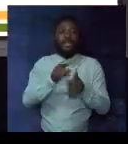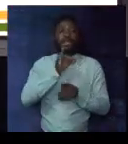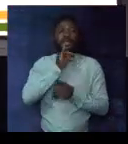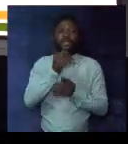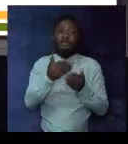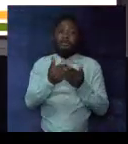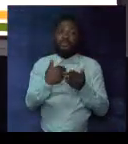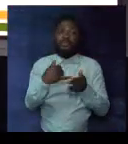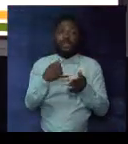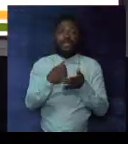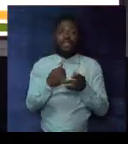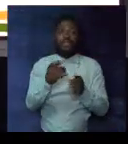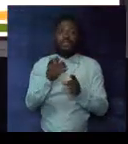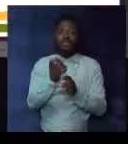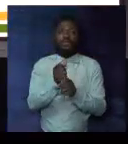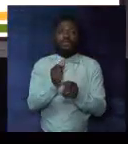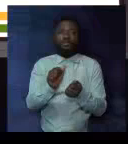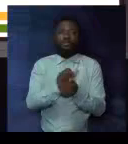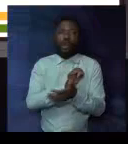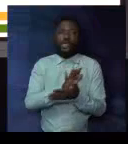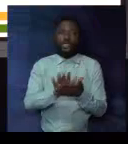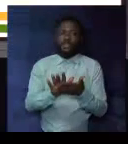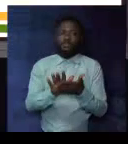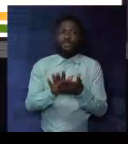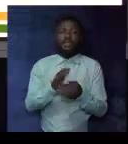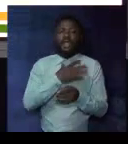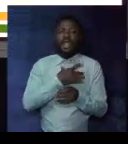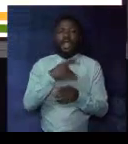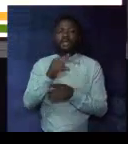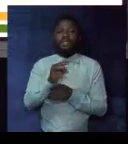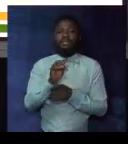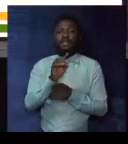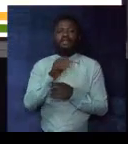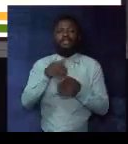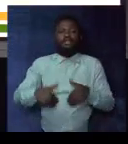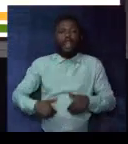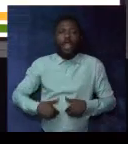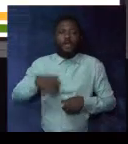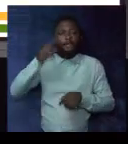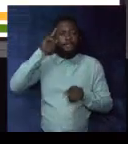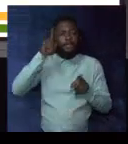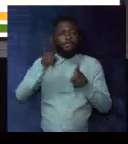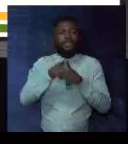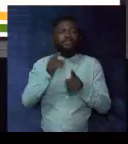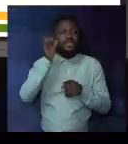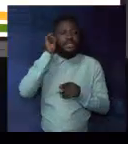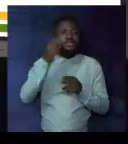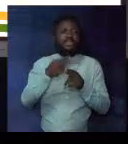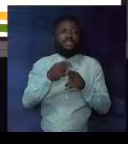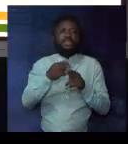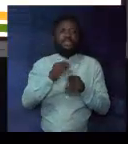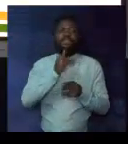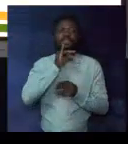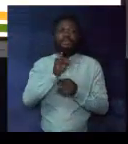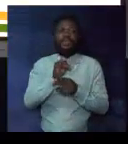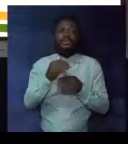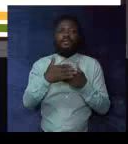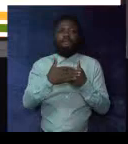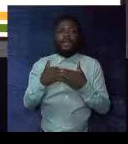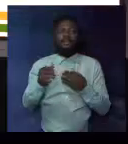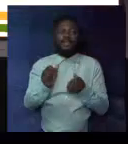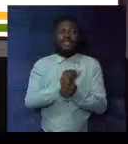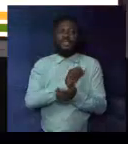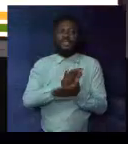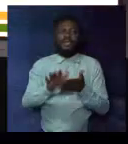is Kotobaje in English, before it gets spoiled. And the younger brother, his name